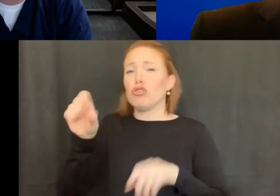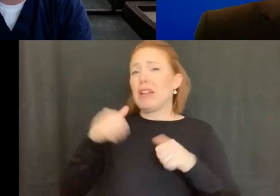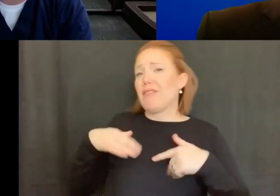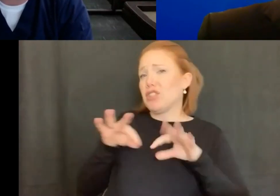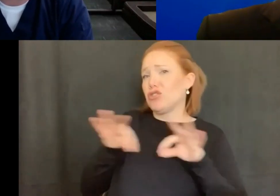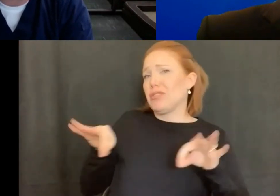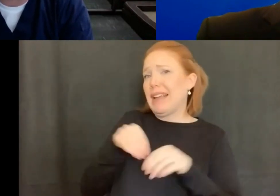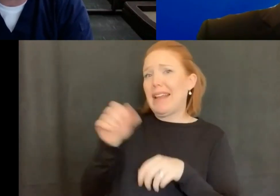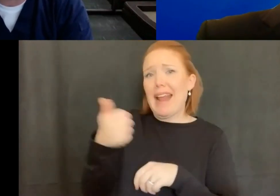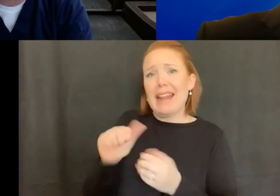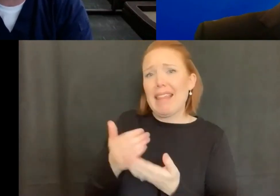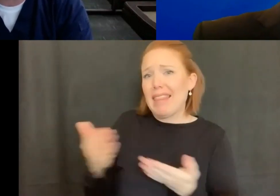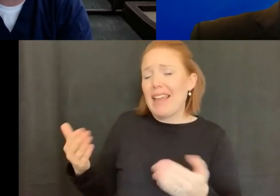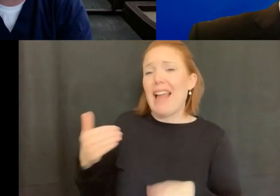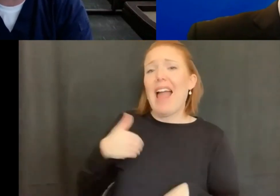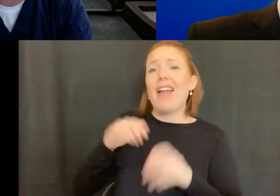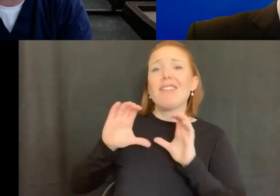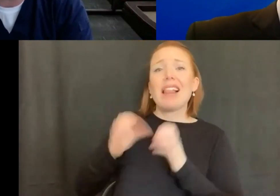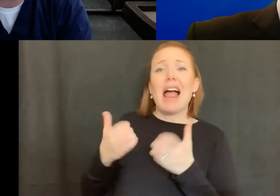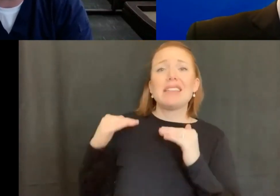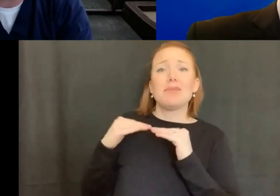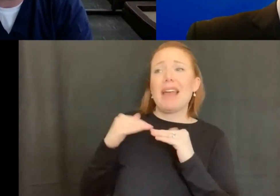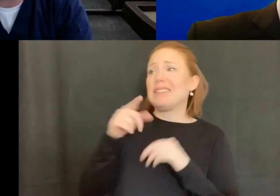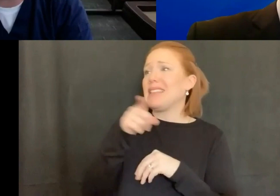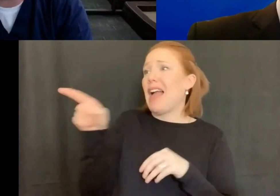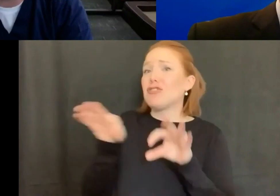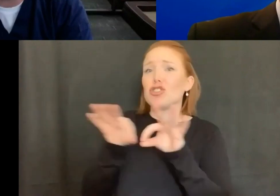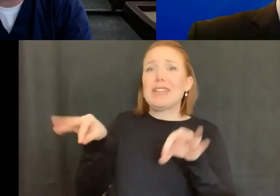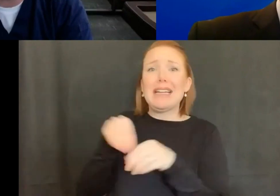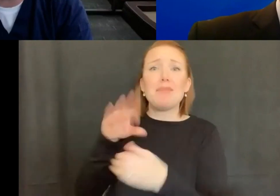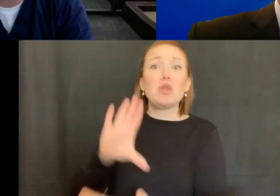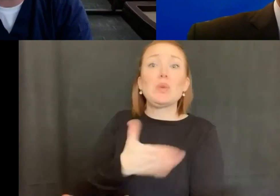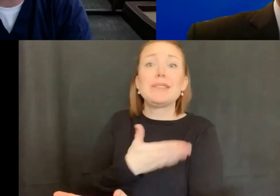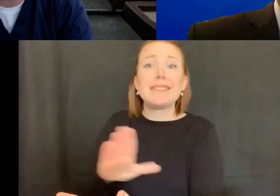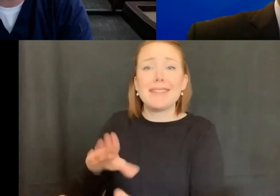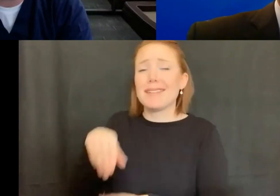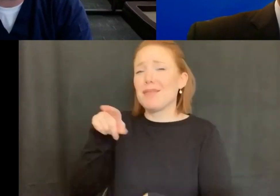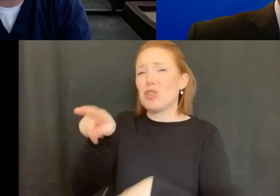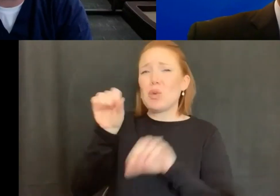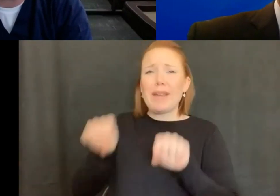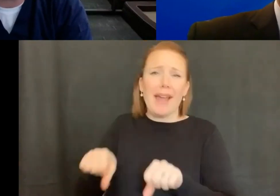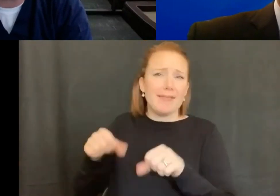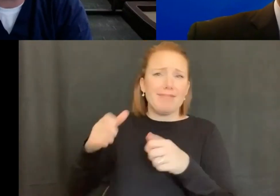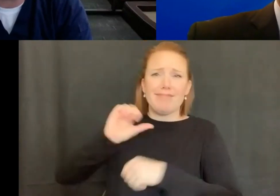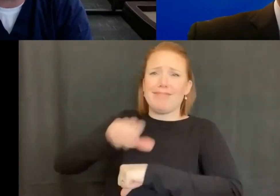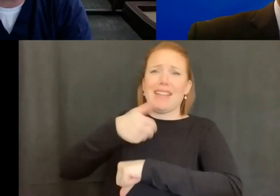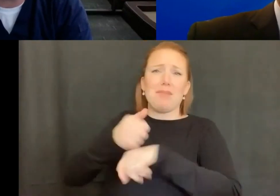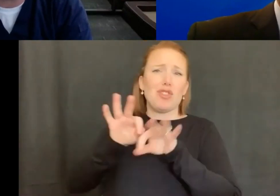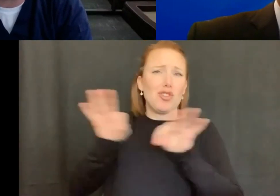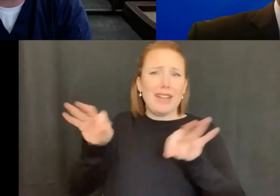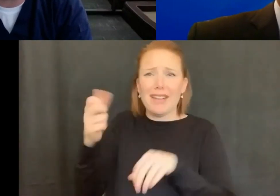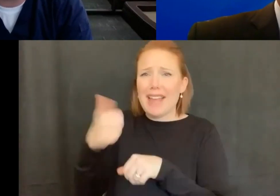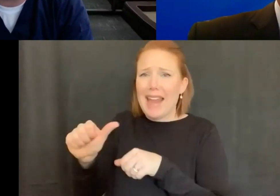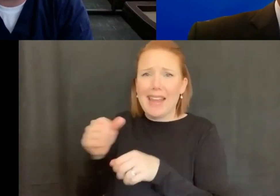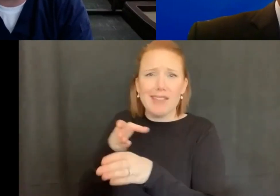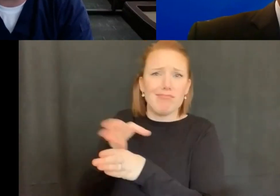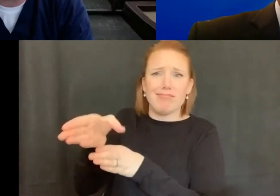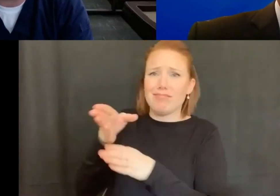anything. I mean, I had classmates that had degrees in music. I mean, you can have a degree in whatever you would like,